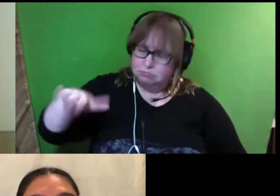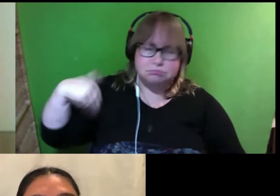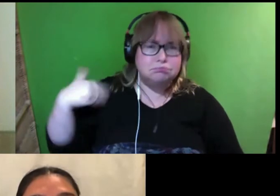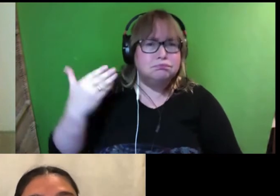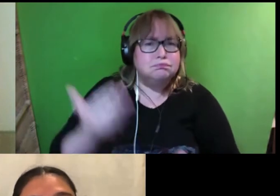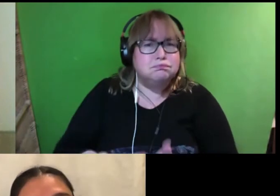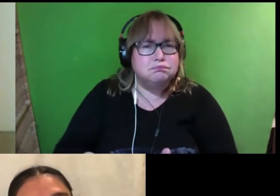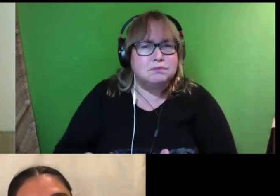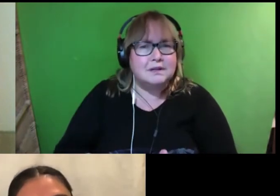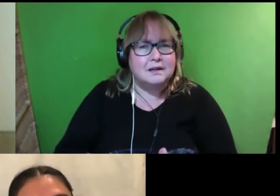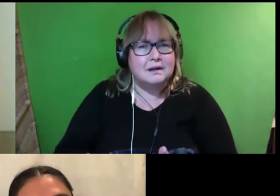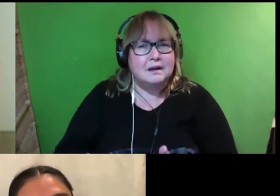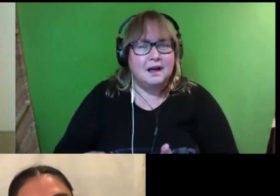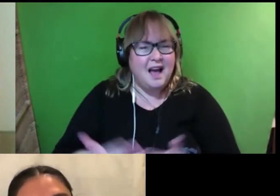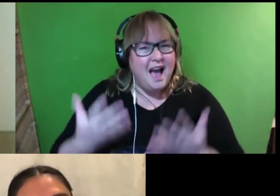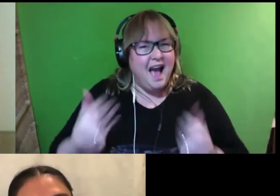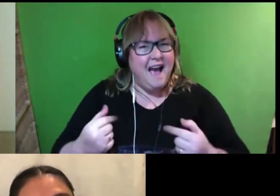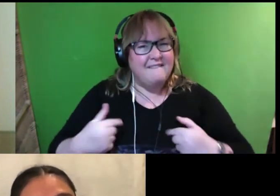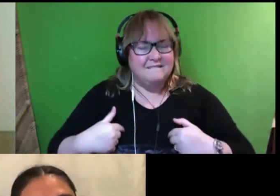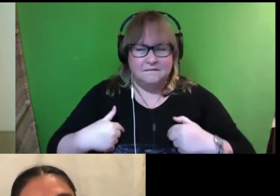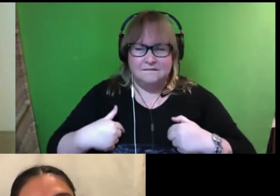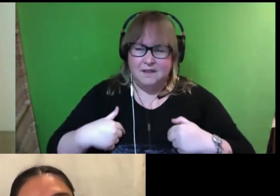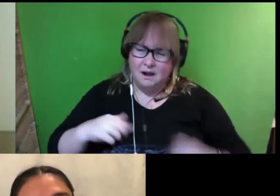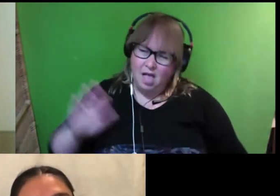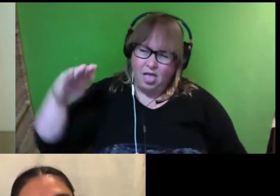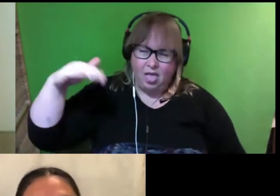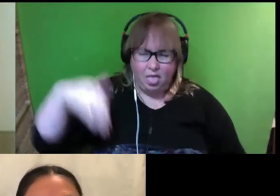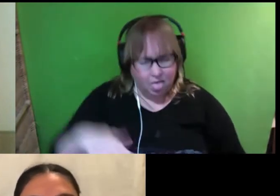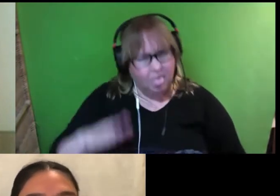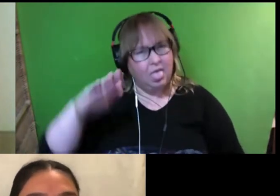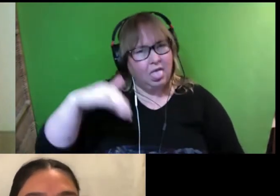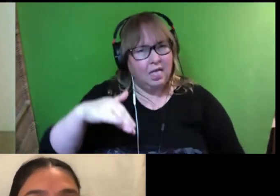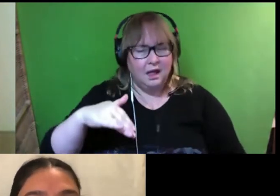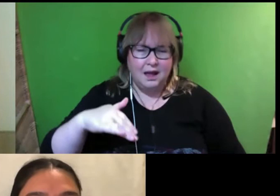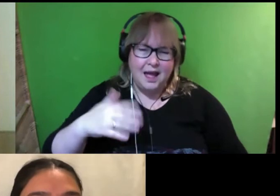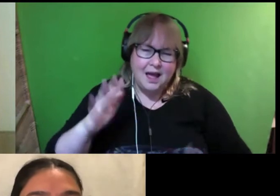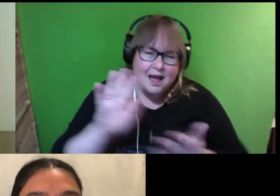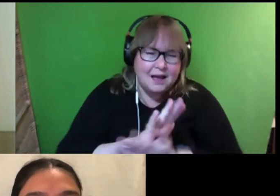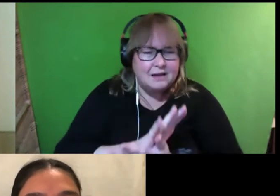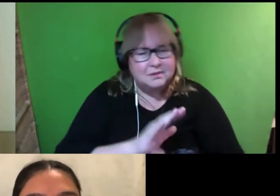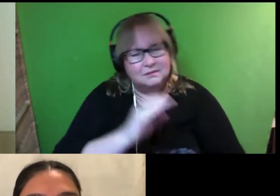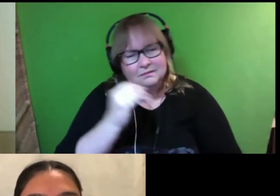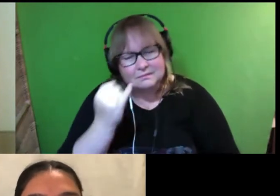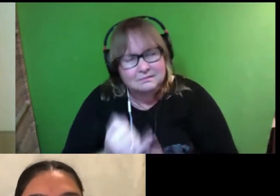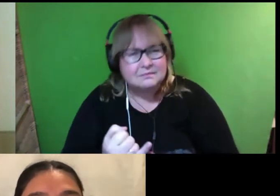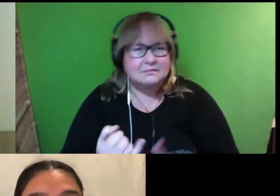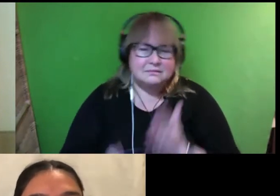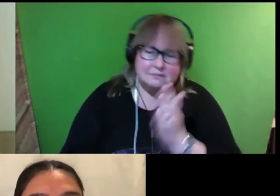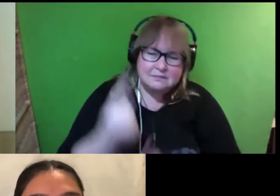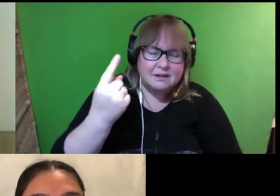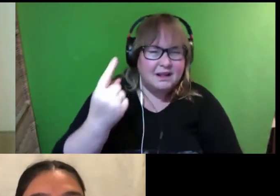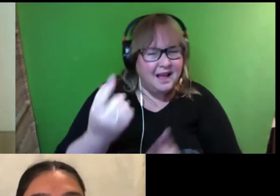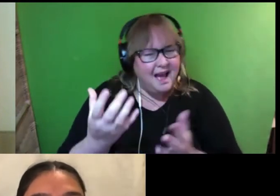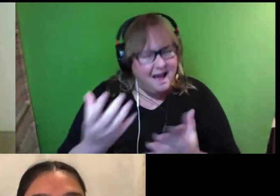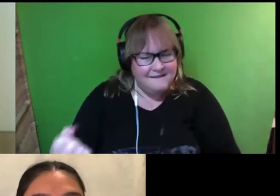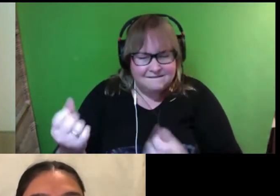been so many ups and downs lately in the past like 4 years. And in that,